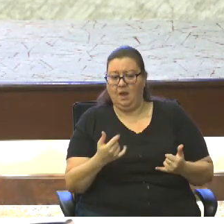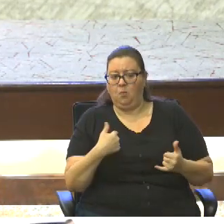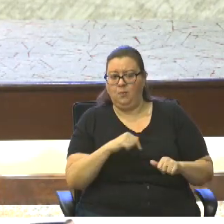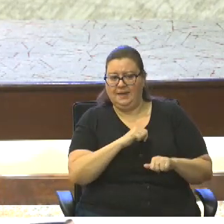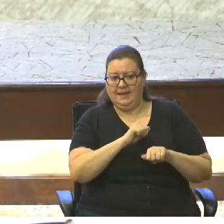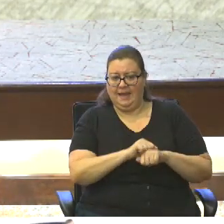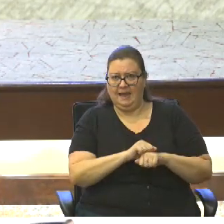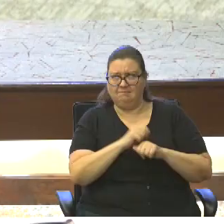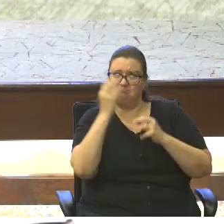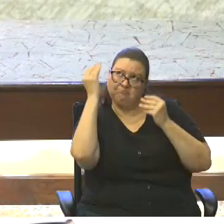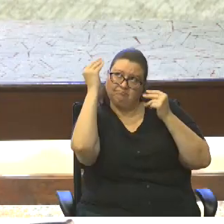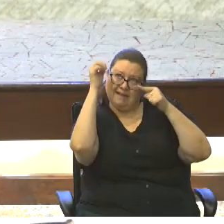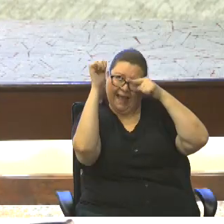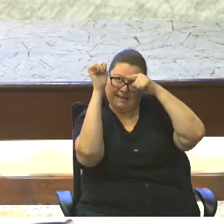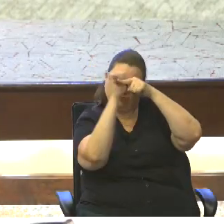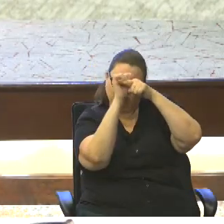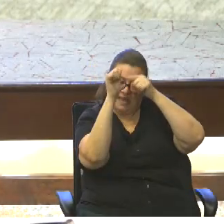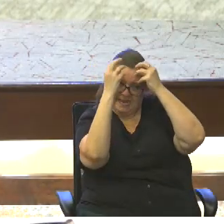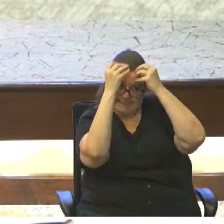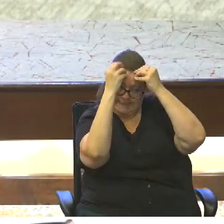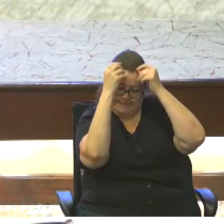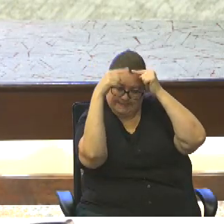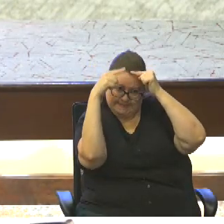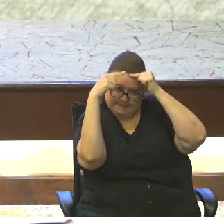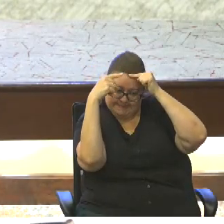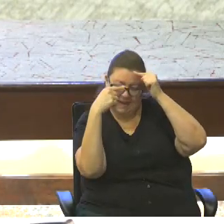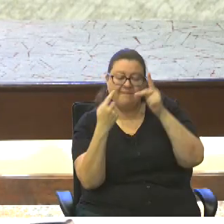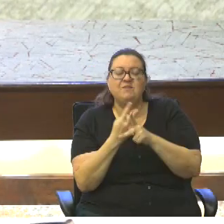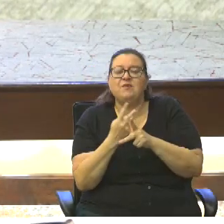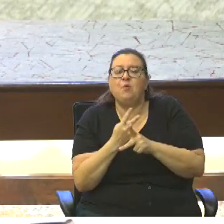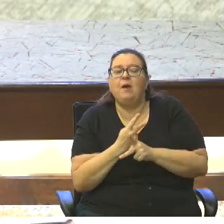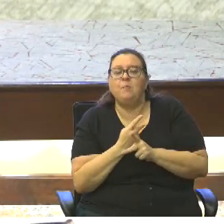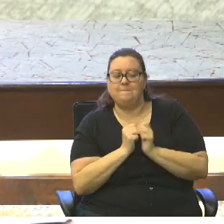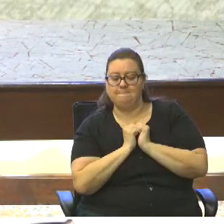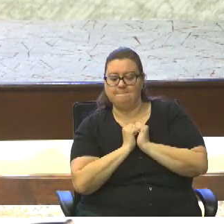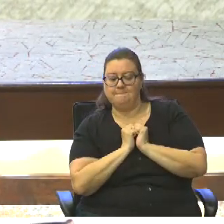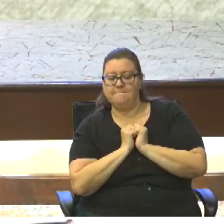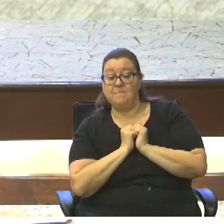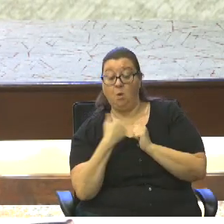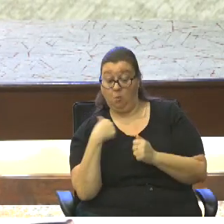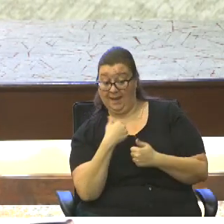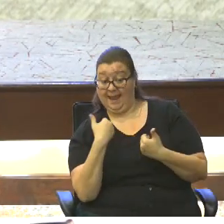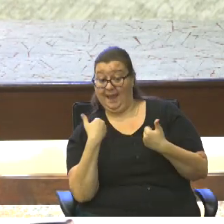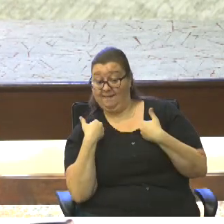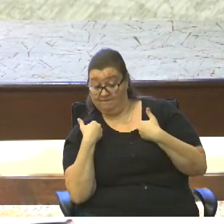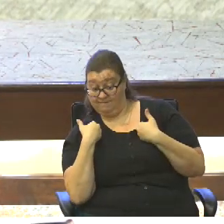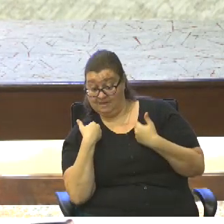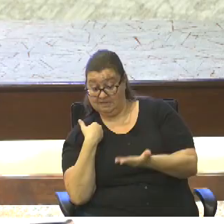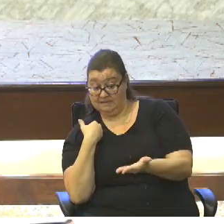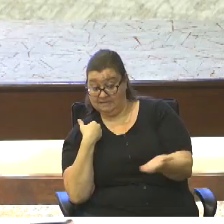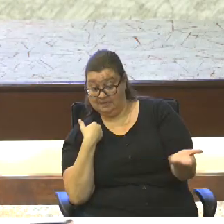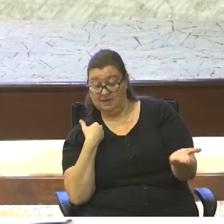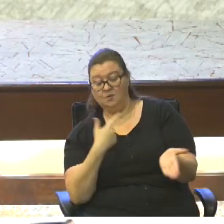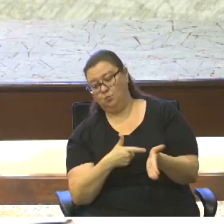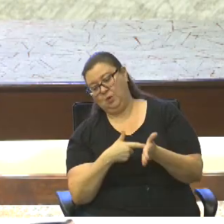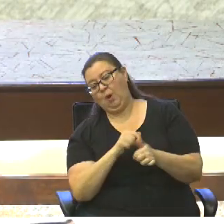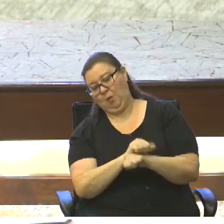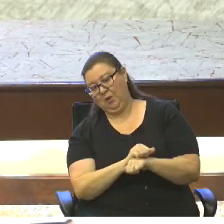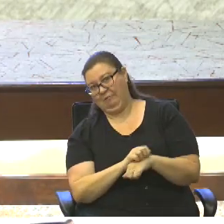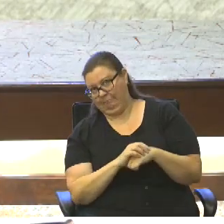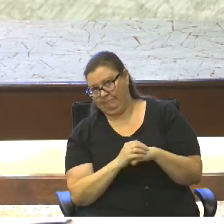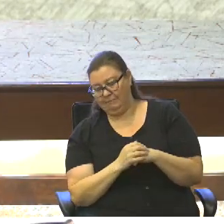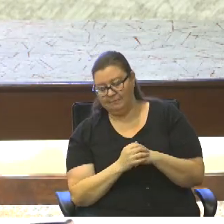our minds for a little bit because, as we know, there's nothing that we have that doesn't require work to do